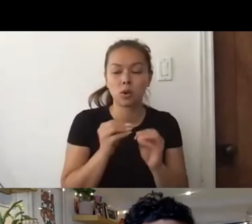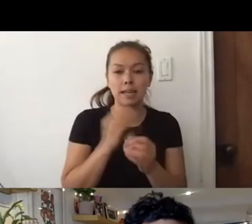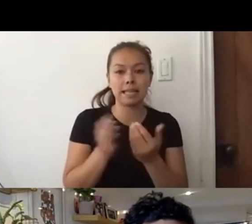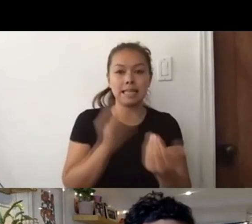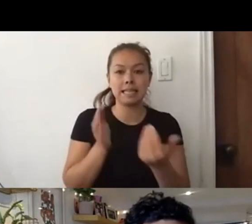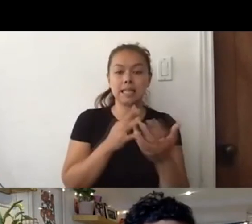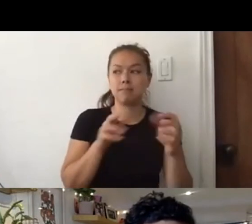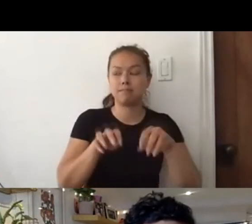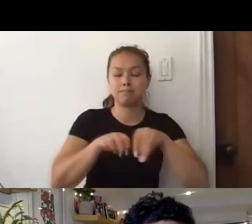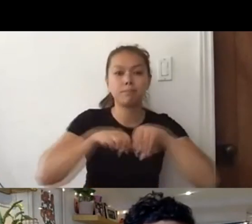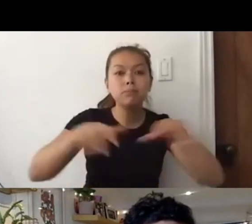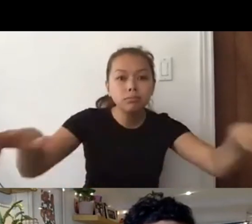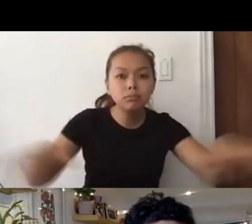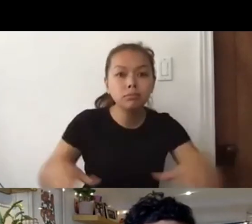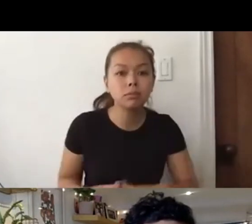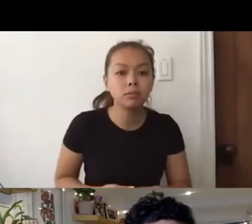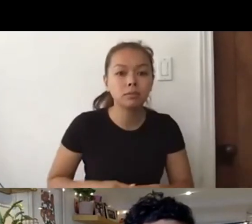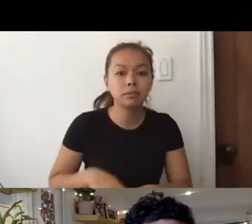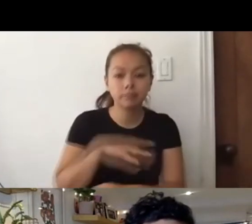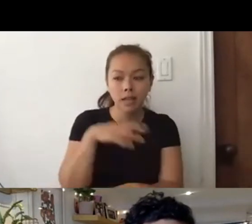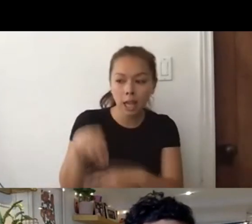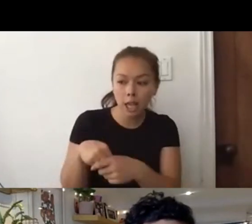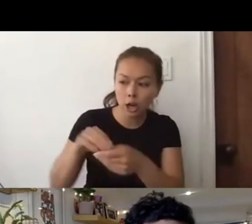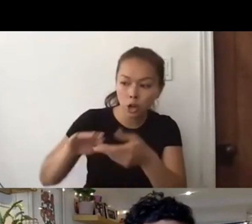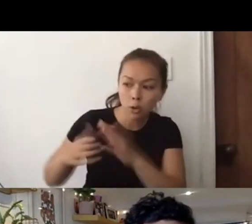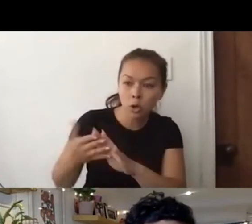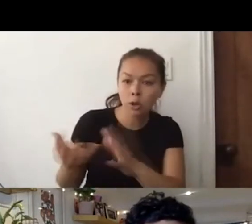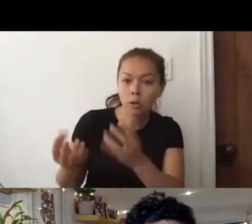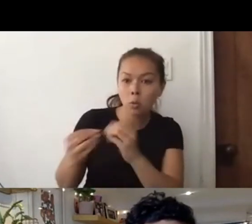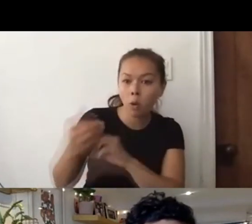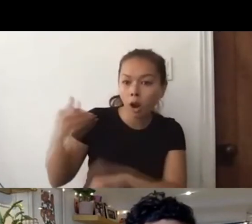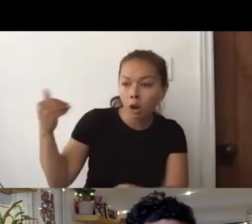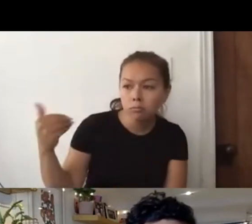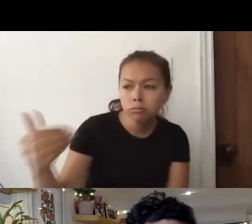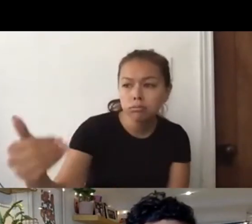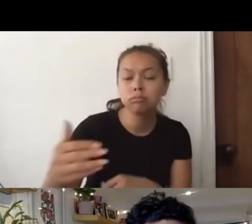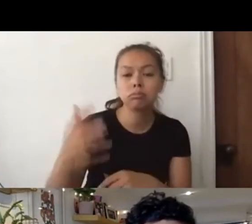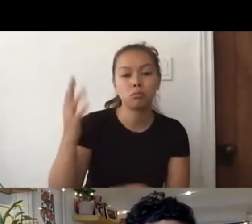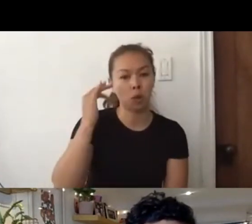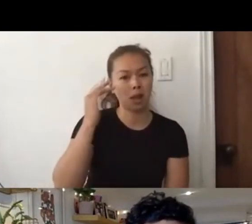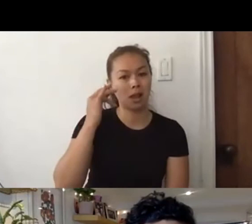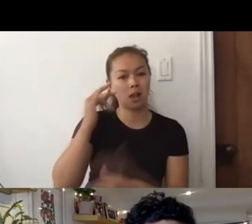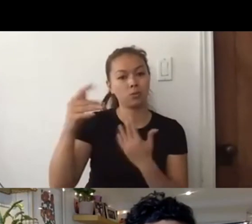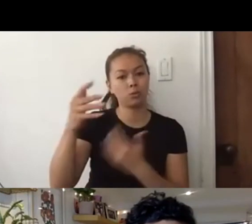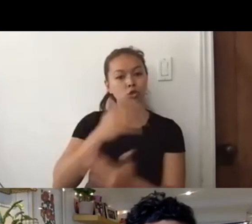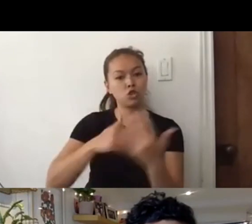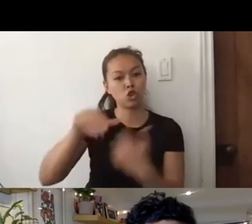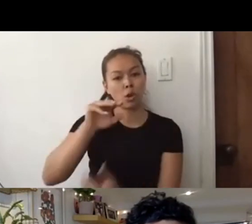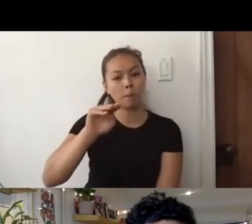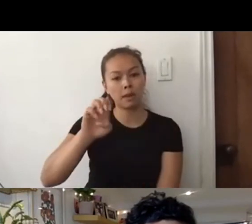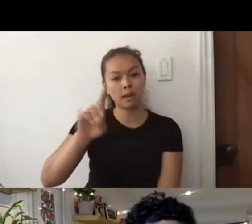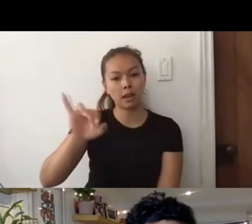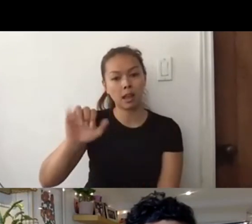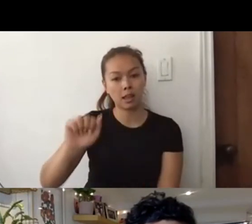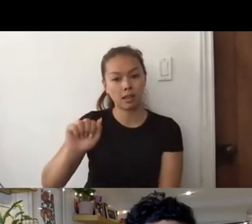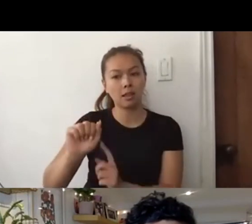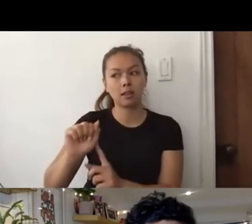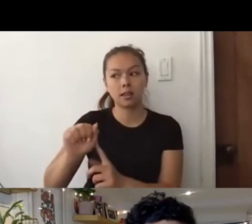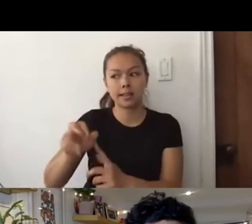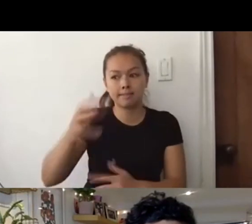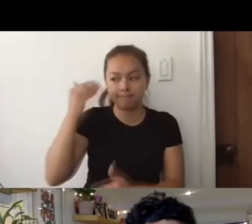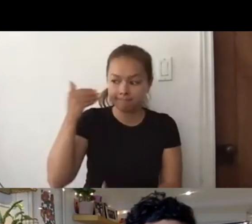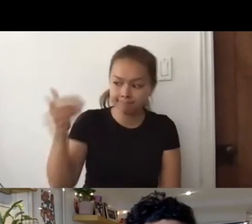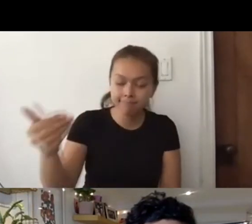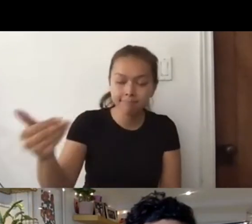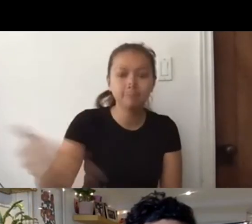It's in our communities more often now on things like social media. It's evolved in the sense that it